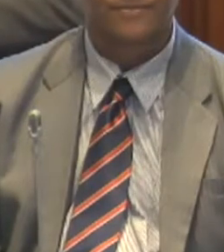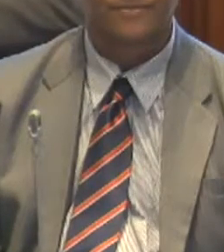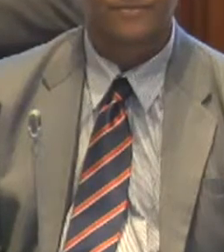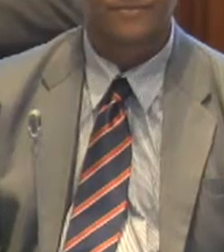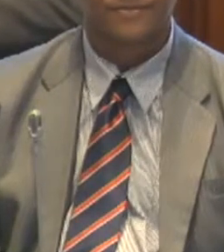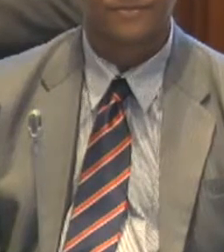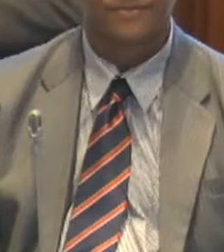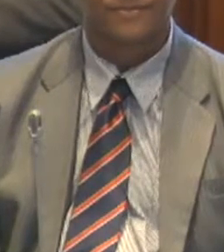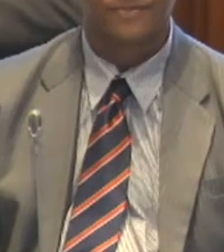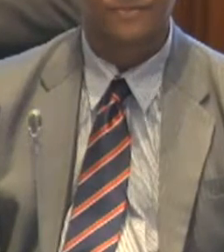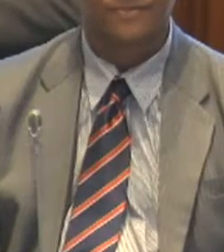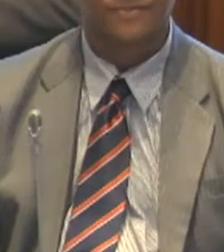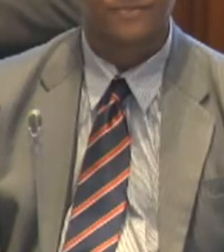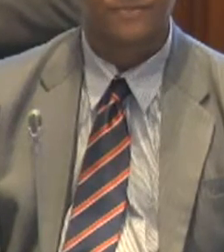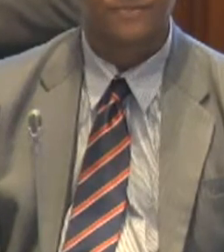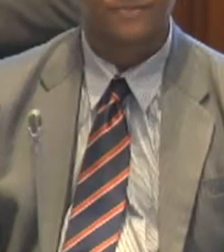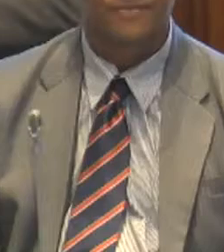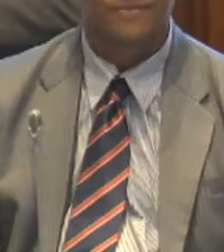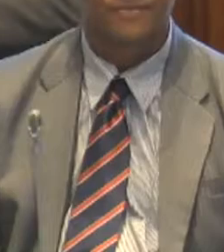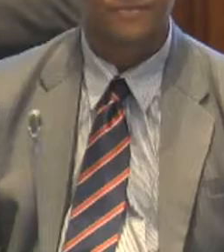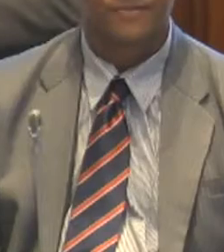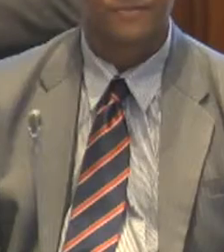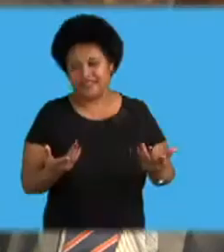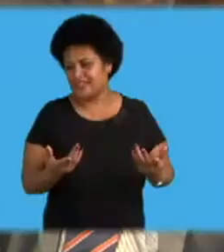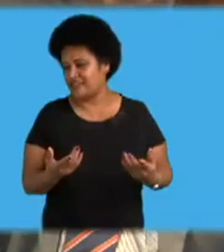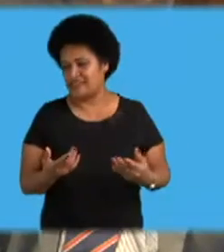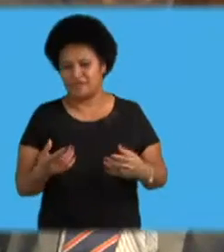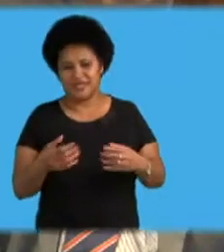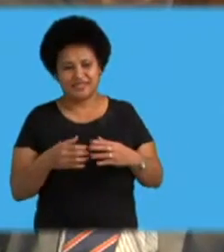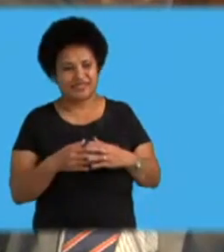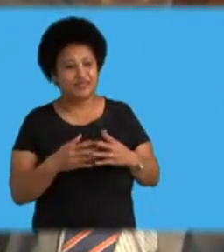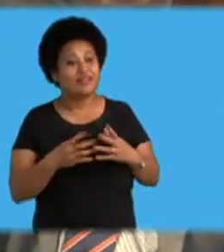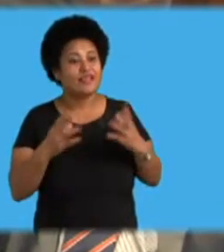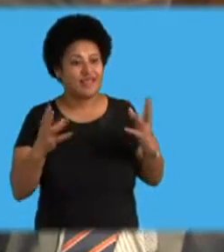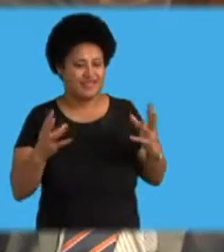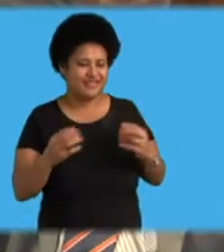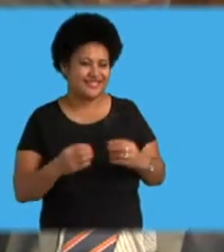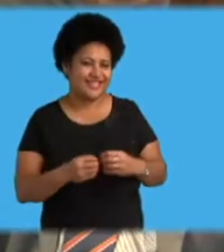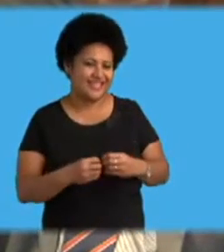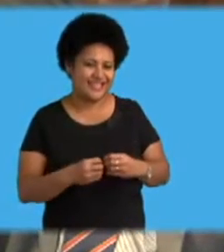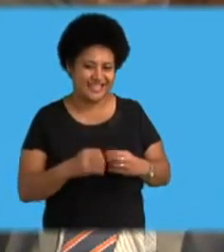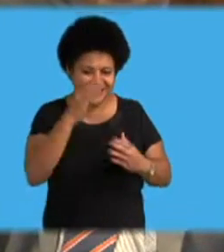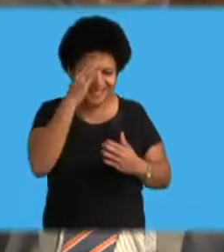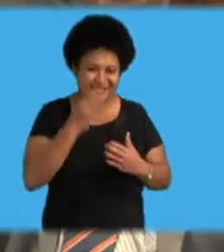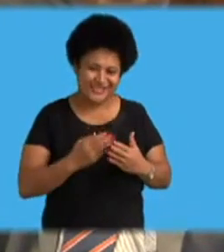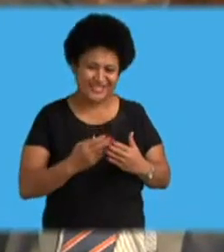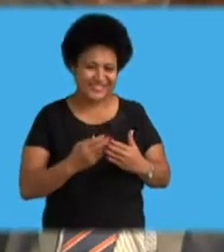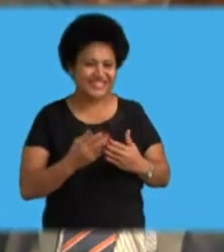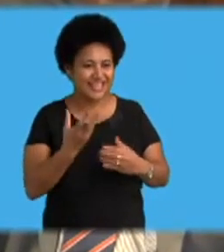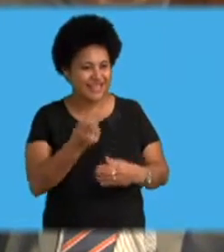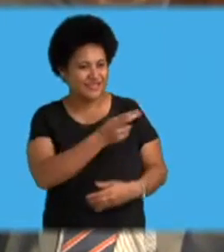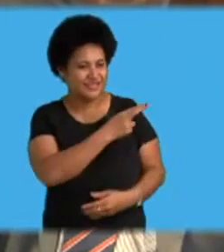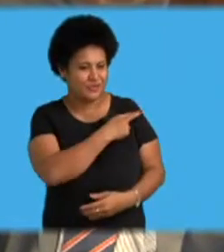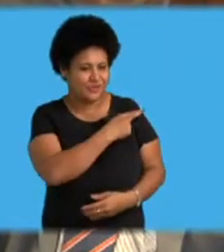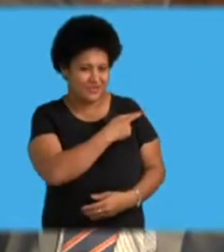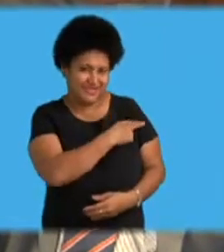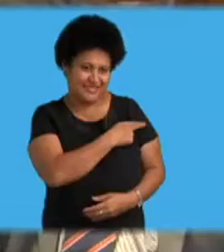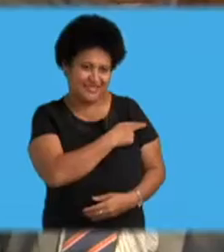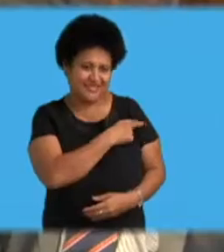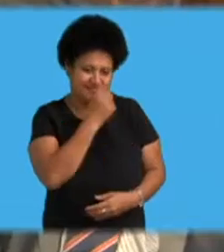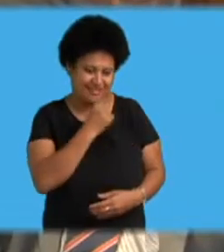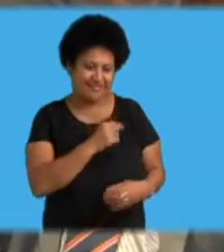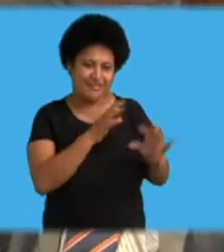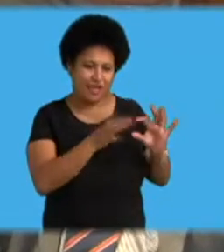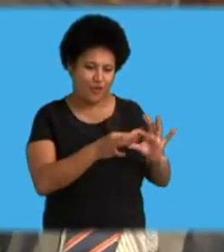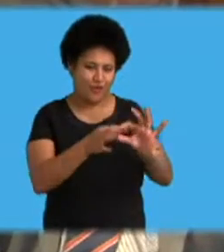issues, whether that can be taken into account also, so that the students have the responsibility also in the